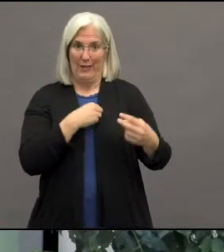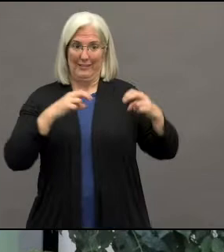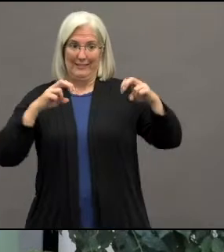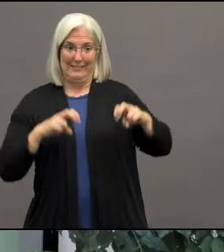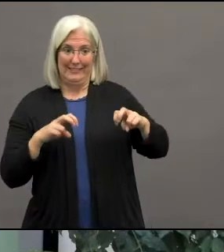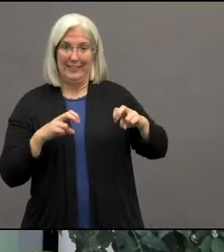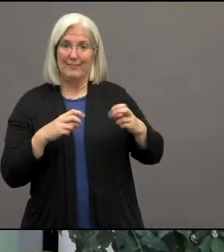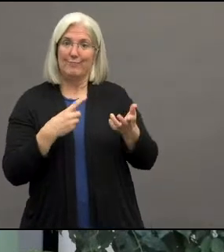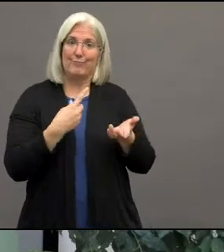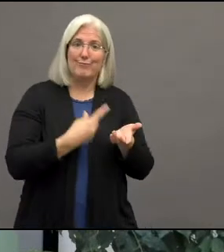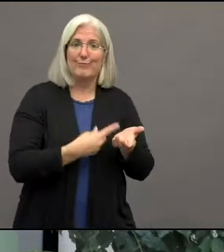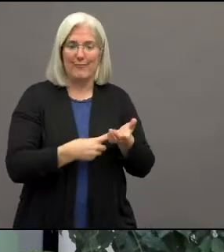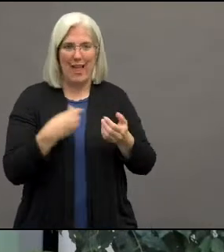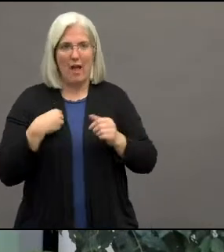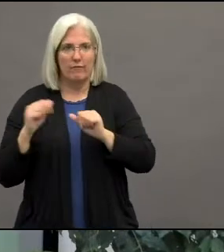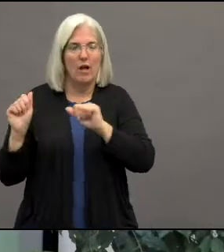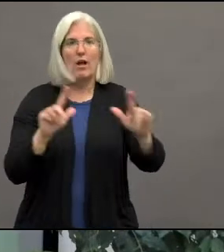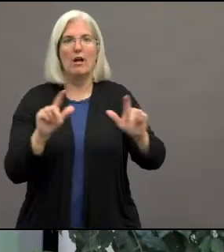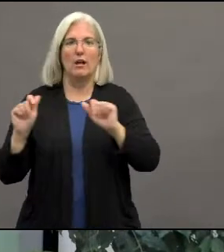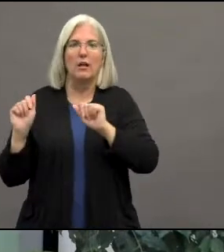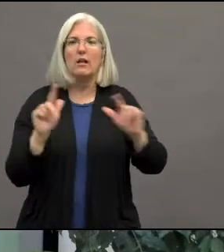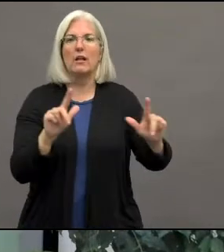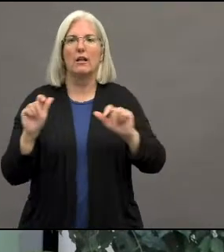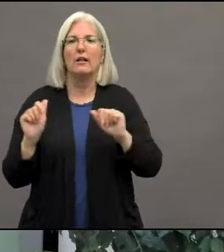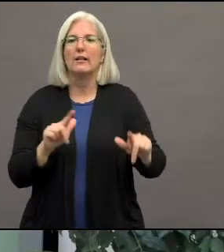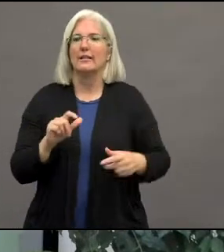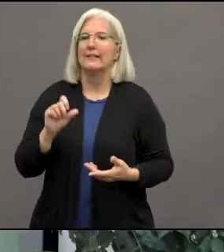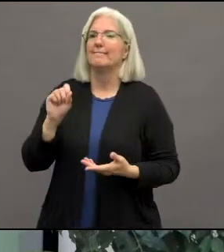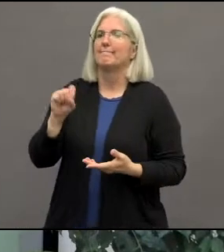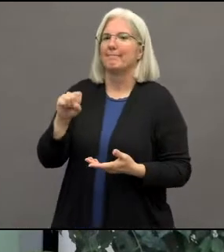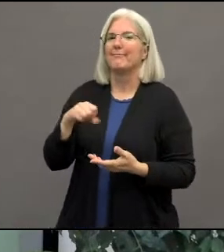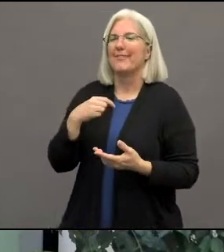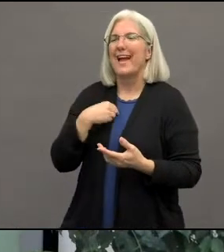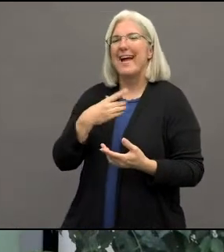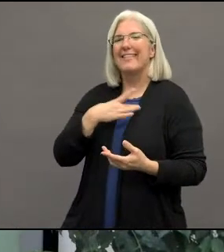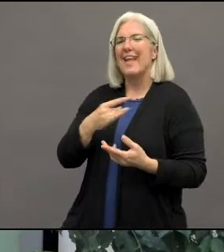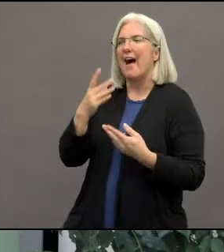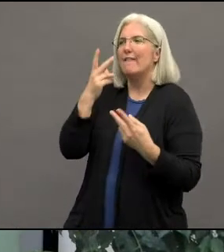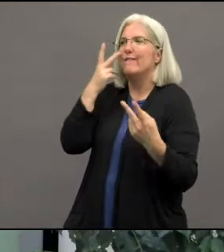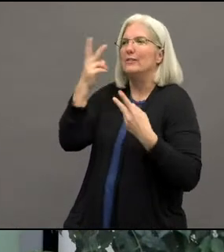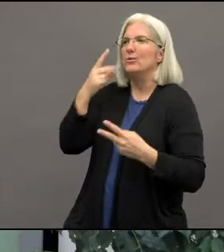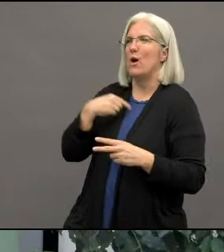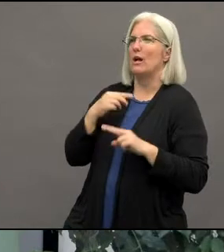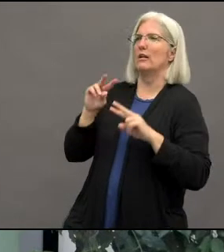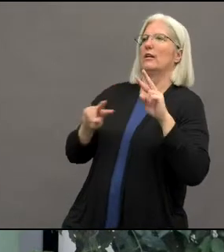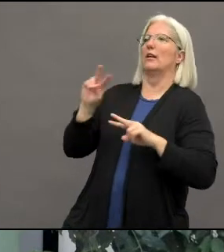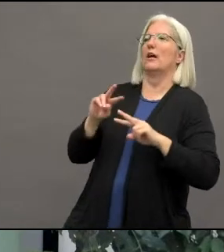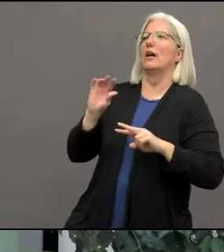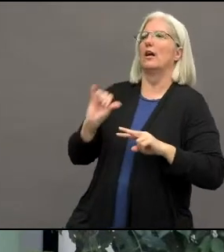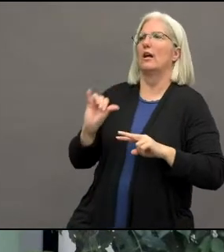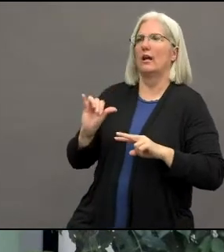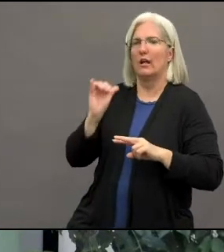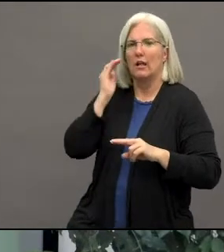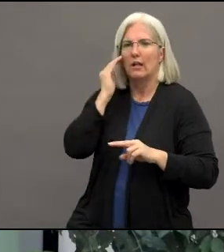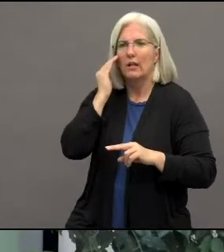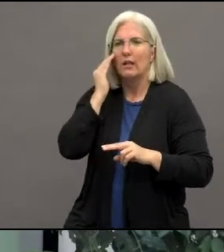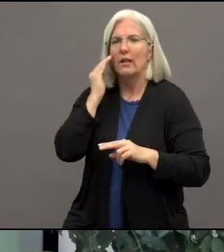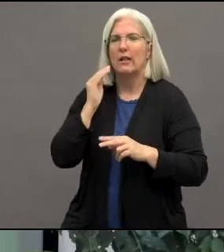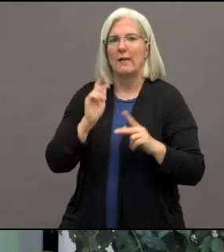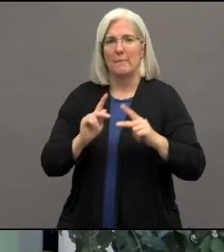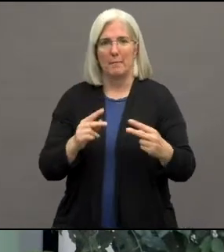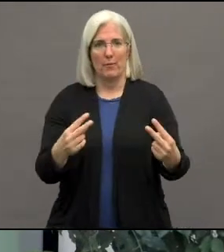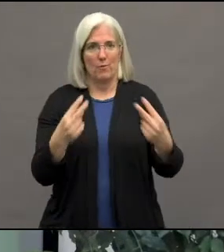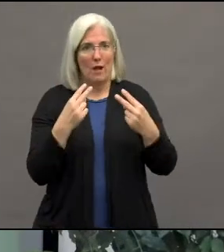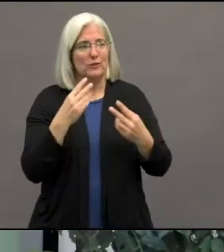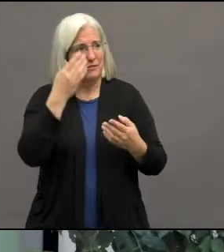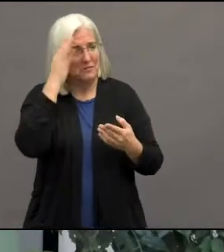okay. I'm more of a visual person, so I'm pretty sure that many people who are watching today are also visual persons. So I do